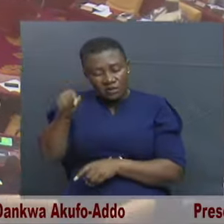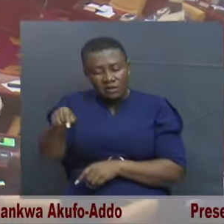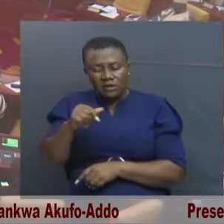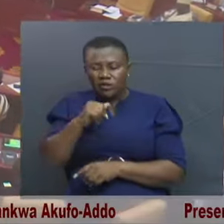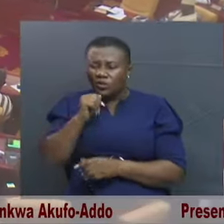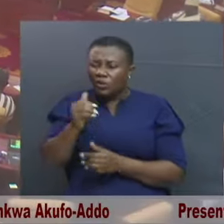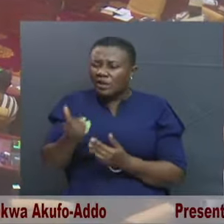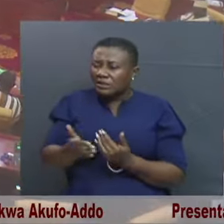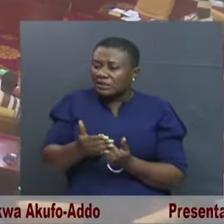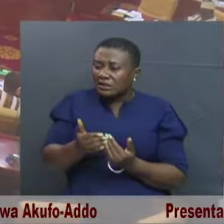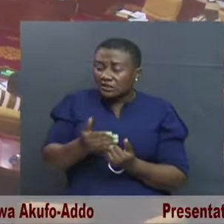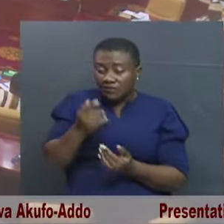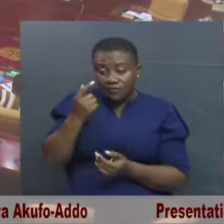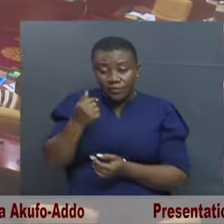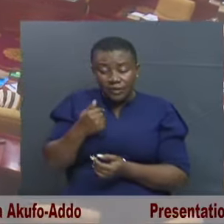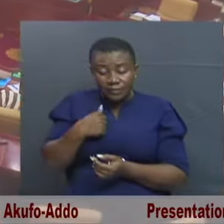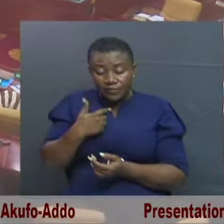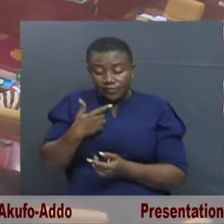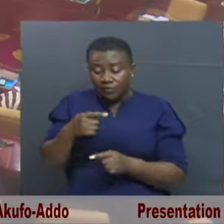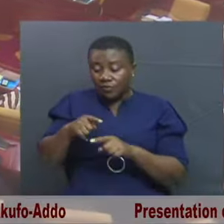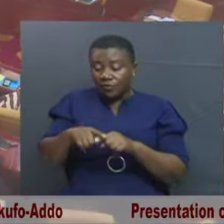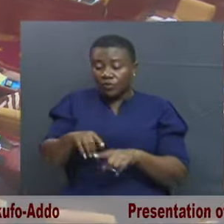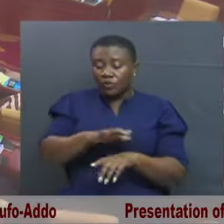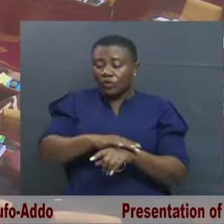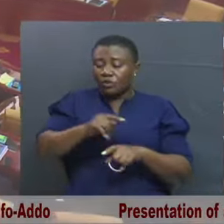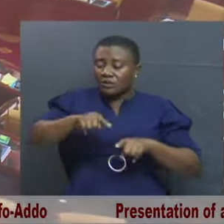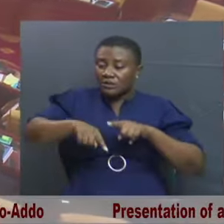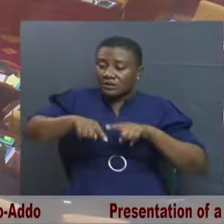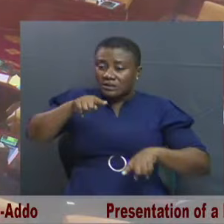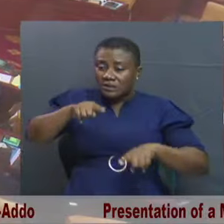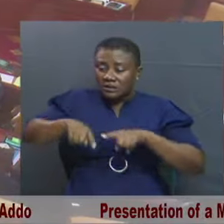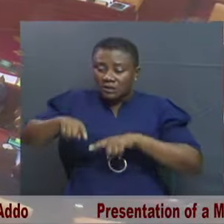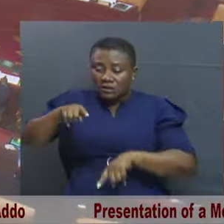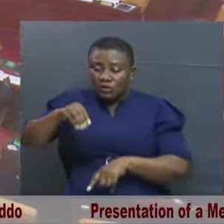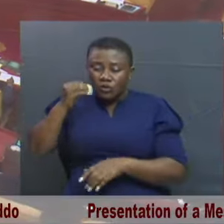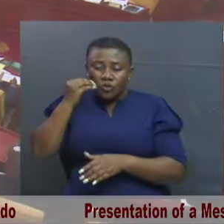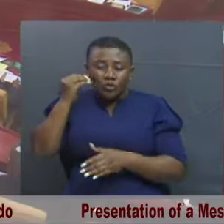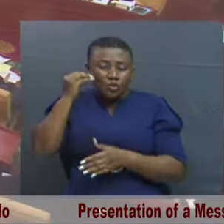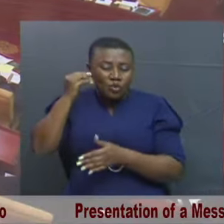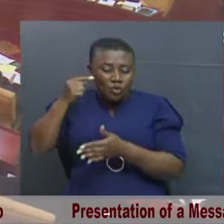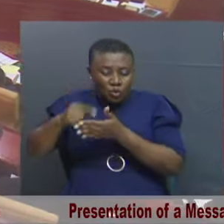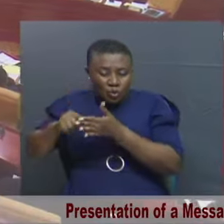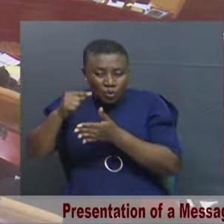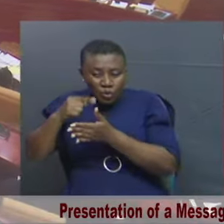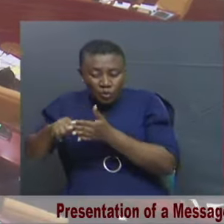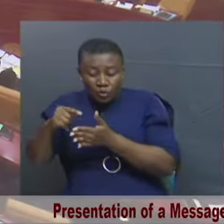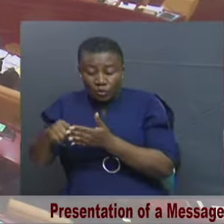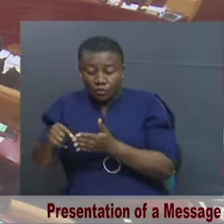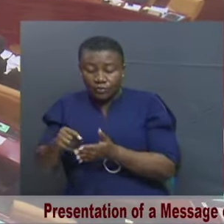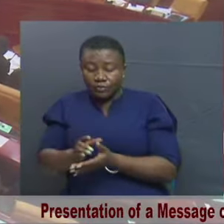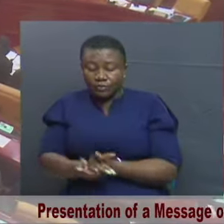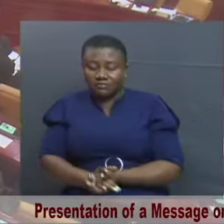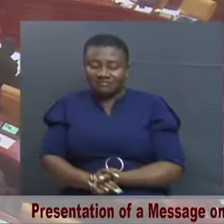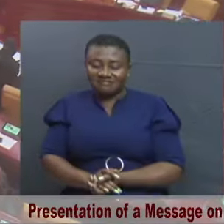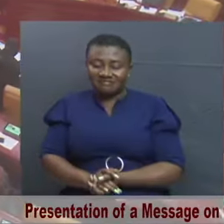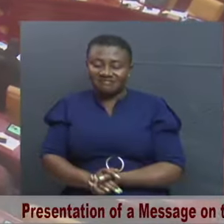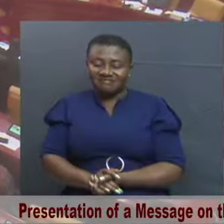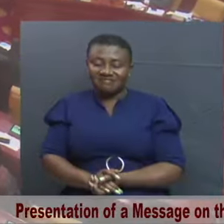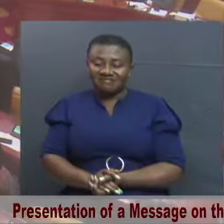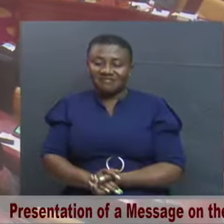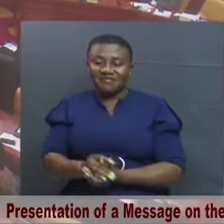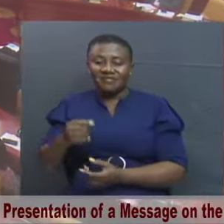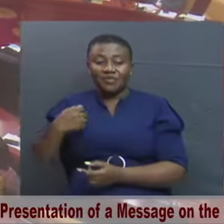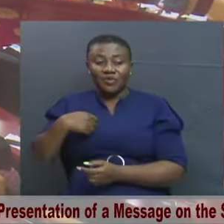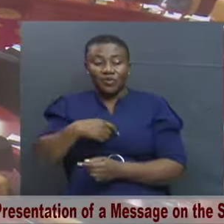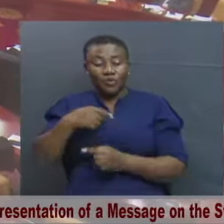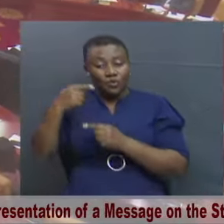one considering the complex and diverse domestic debt ex dead landscape we are to